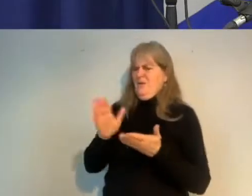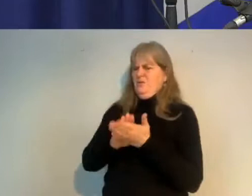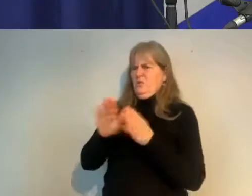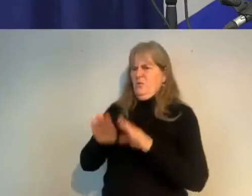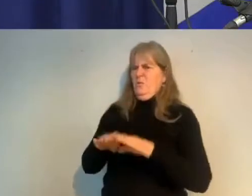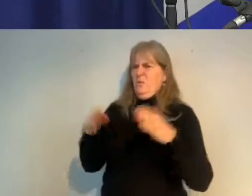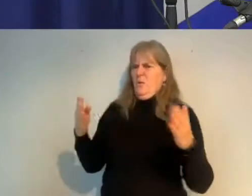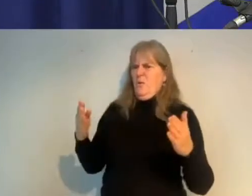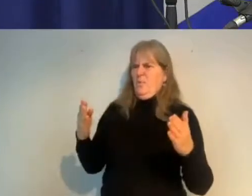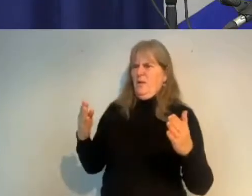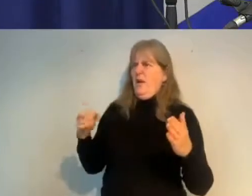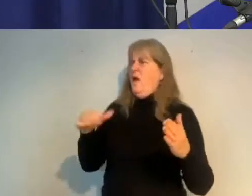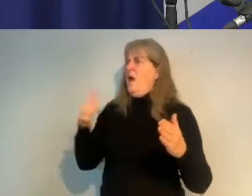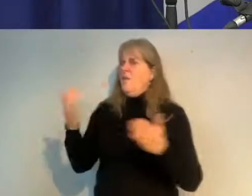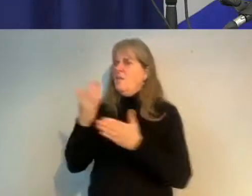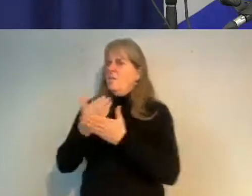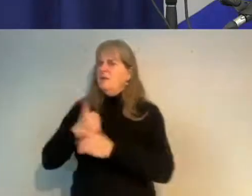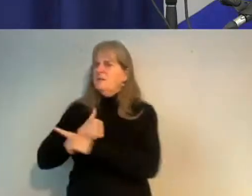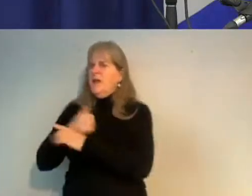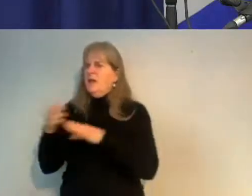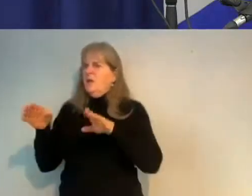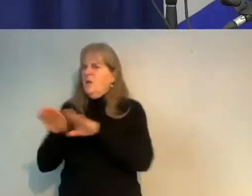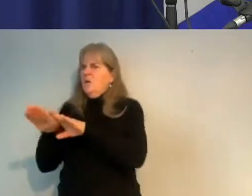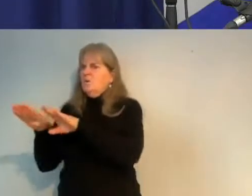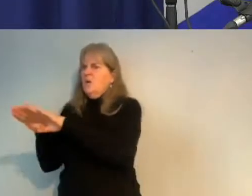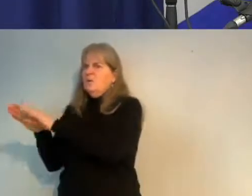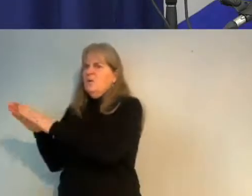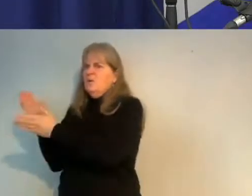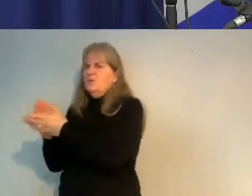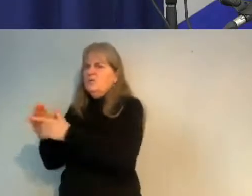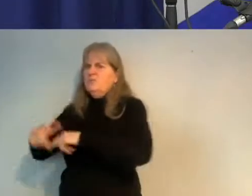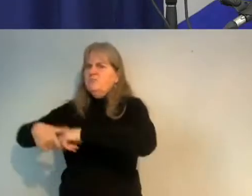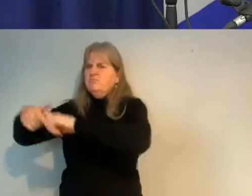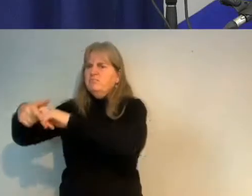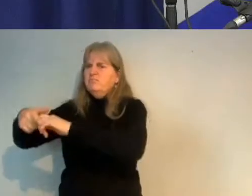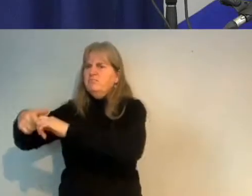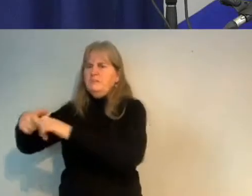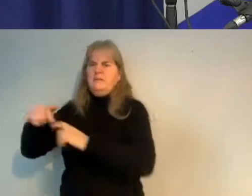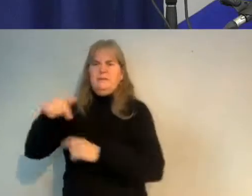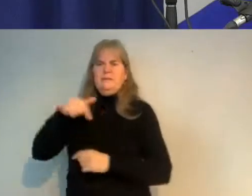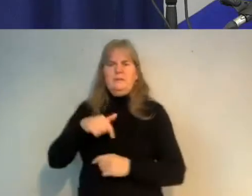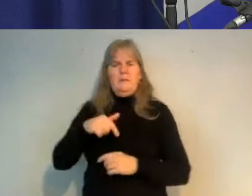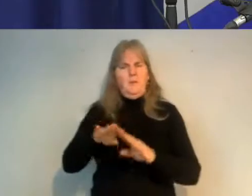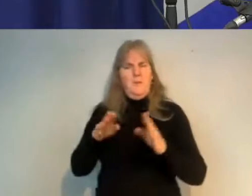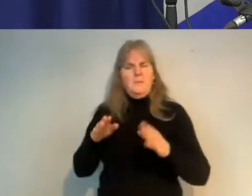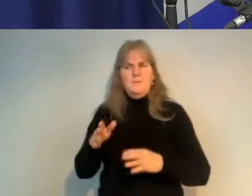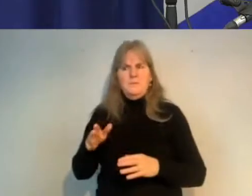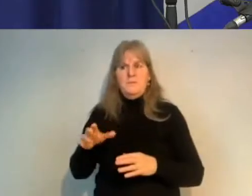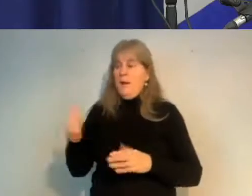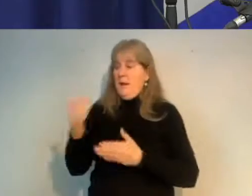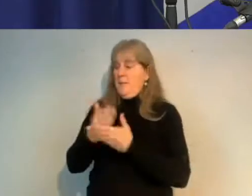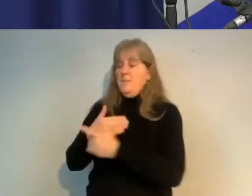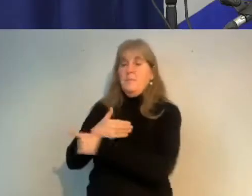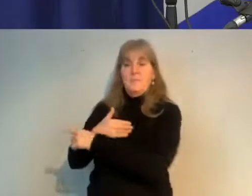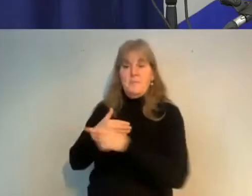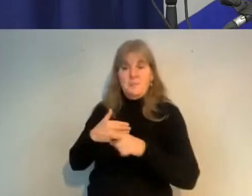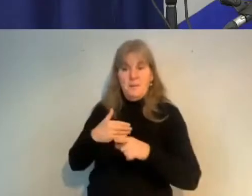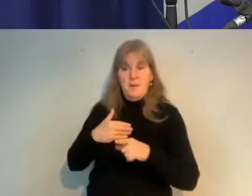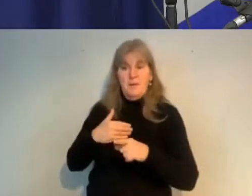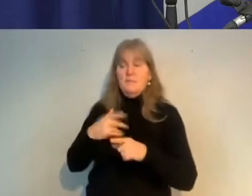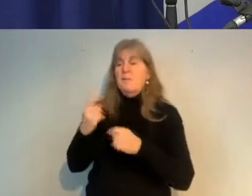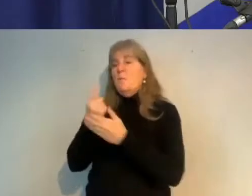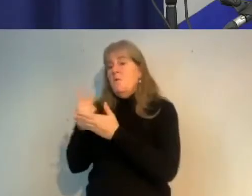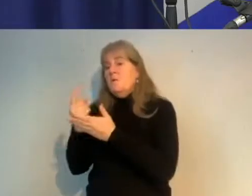jurisdictions across Canada have delayed the school reopening. Many other jurisdictions are taking an additional week or even more to prepare